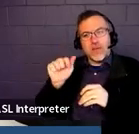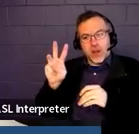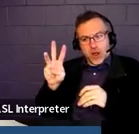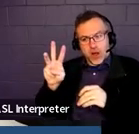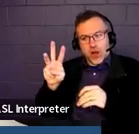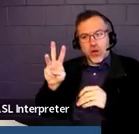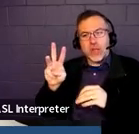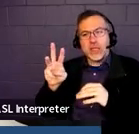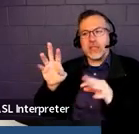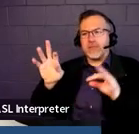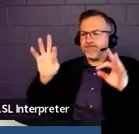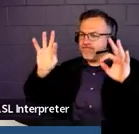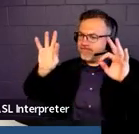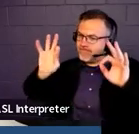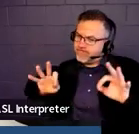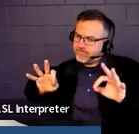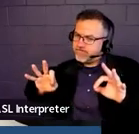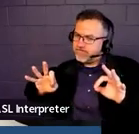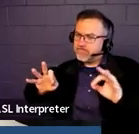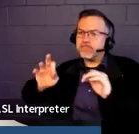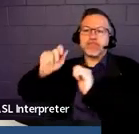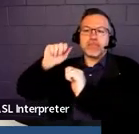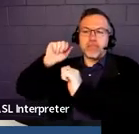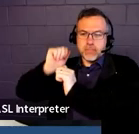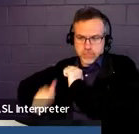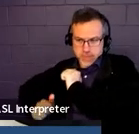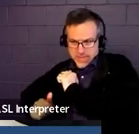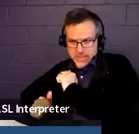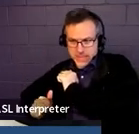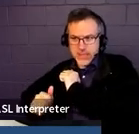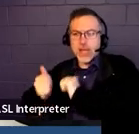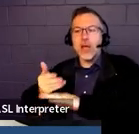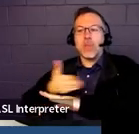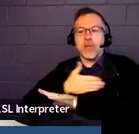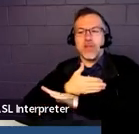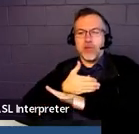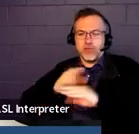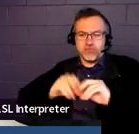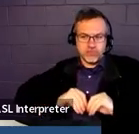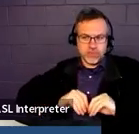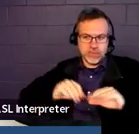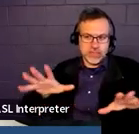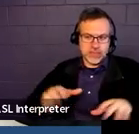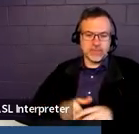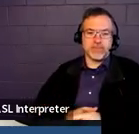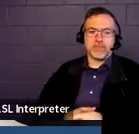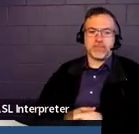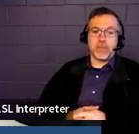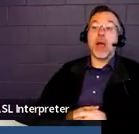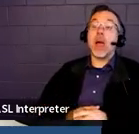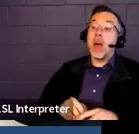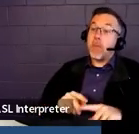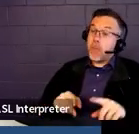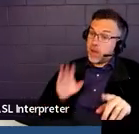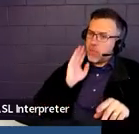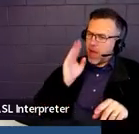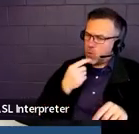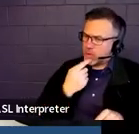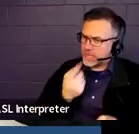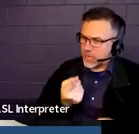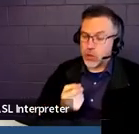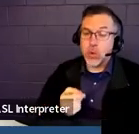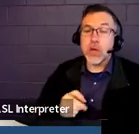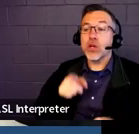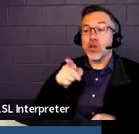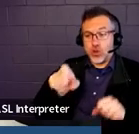before we are facing a lot of due process. But let me tell you what you can include, right?